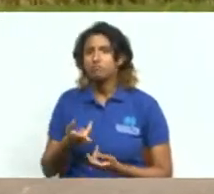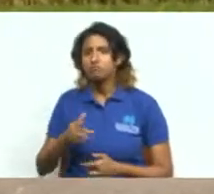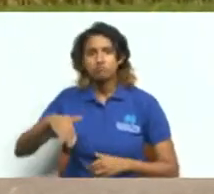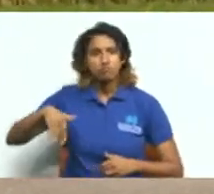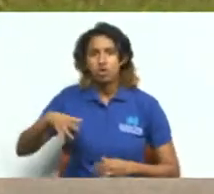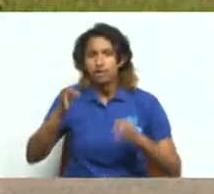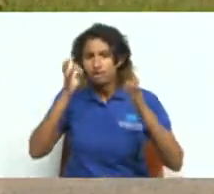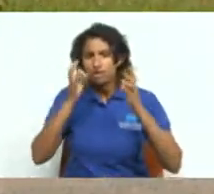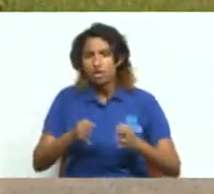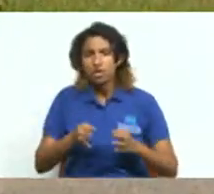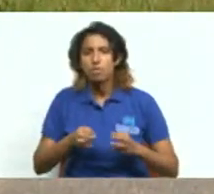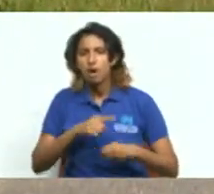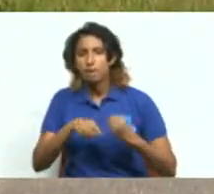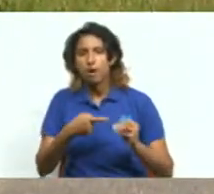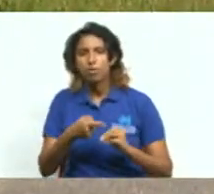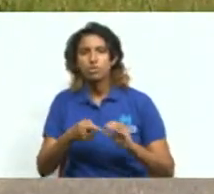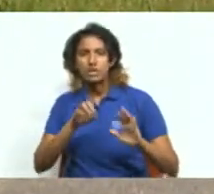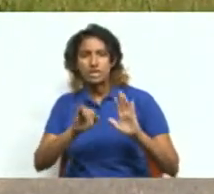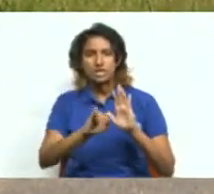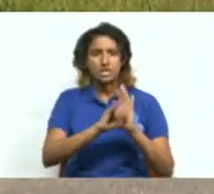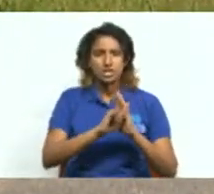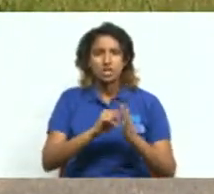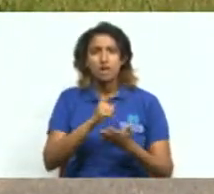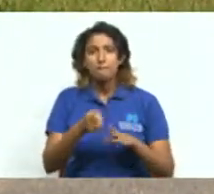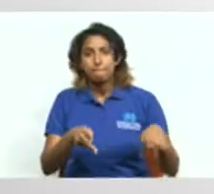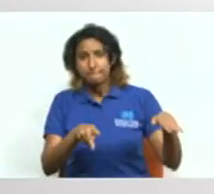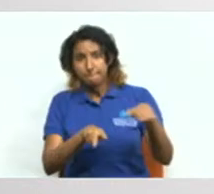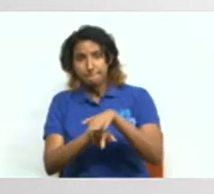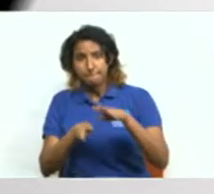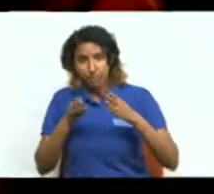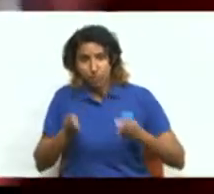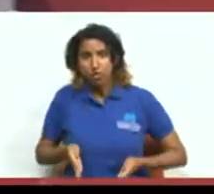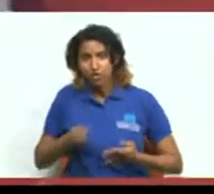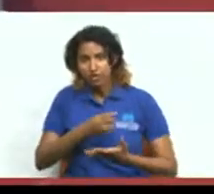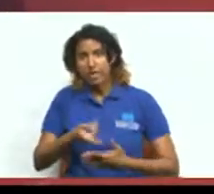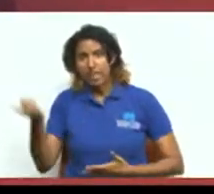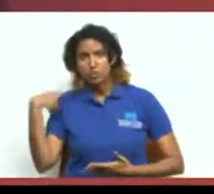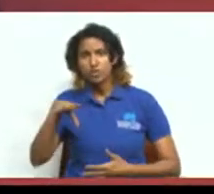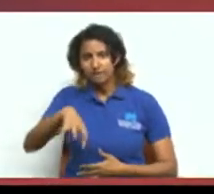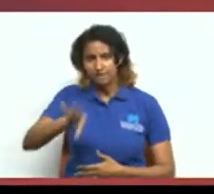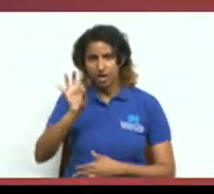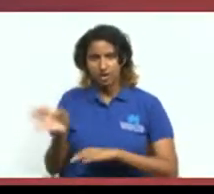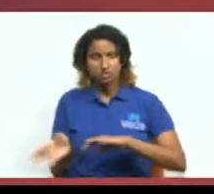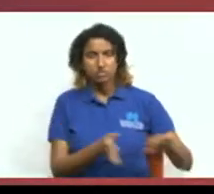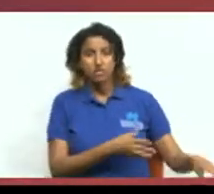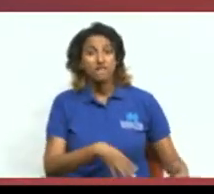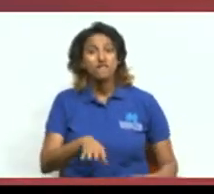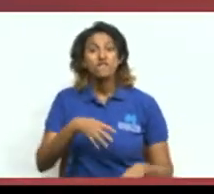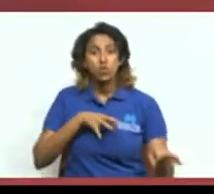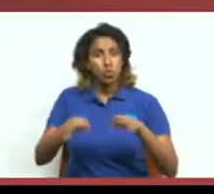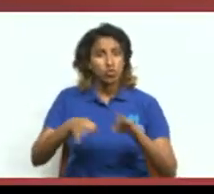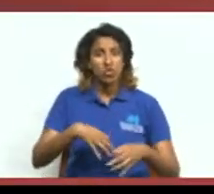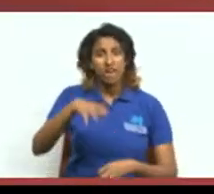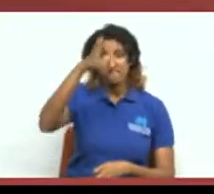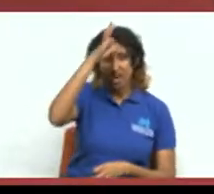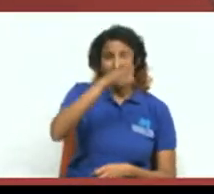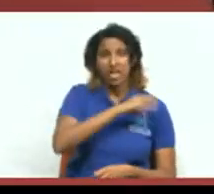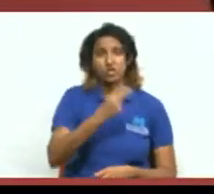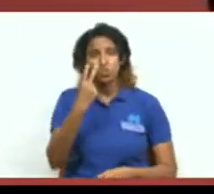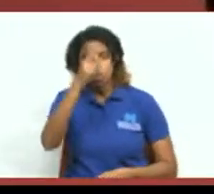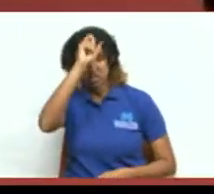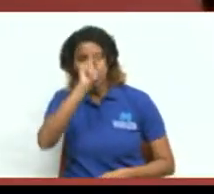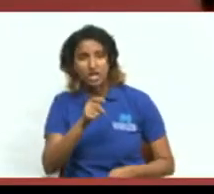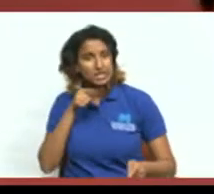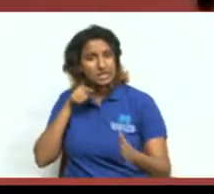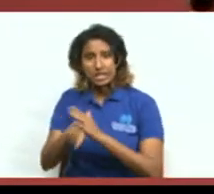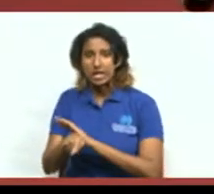over the identity of the remains found last week. One funeral for a father and his two sons killed while camping in